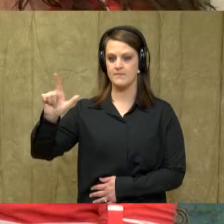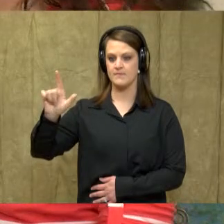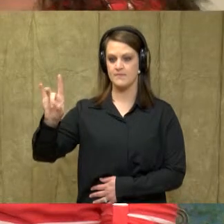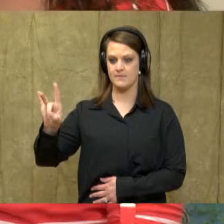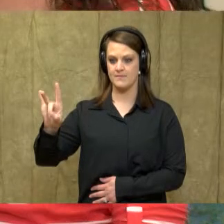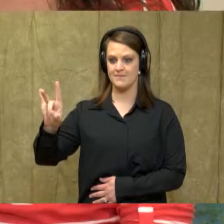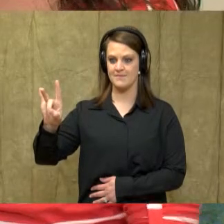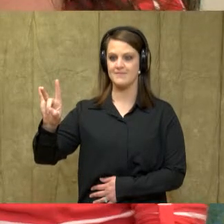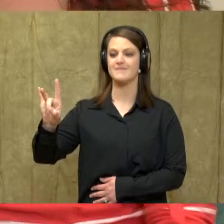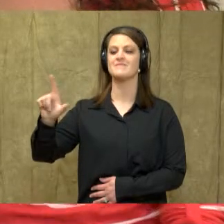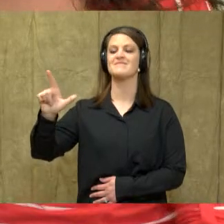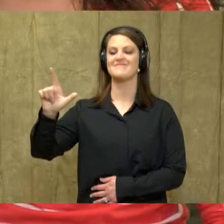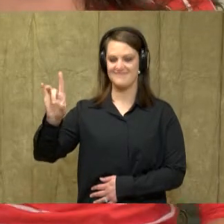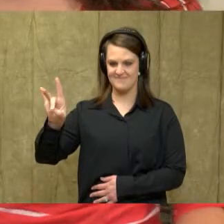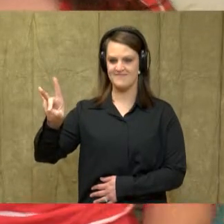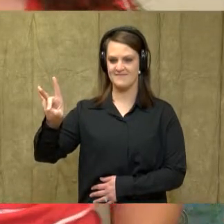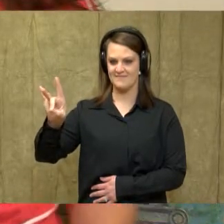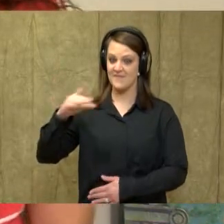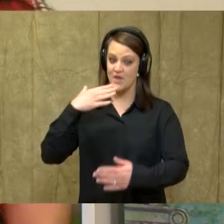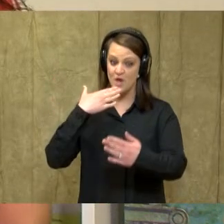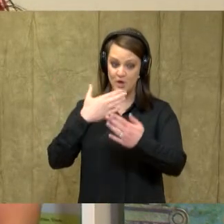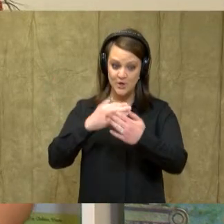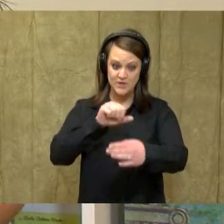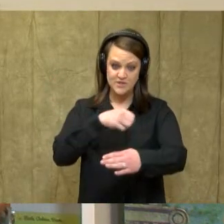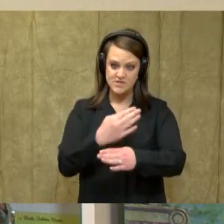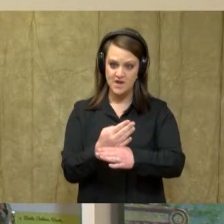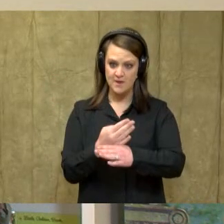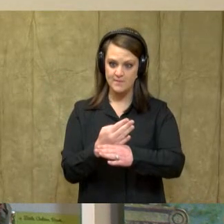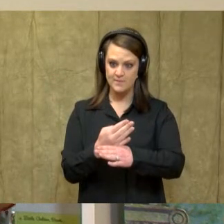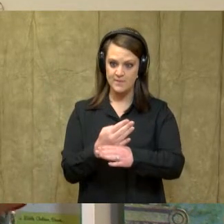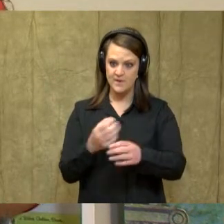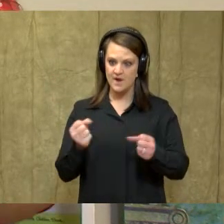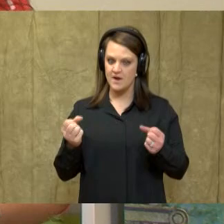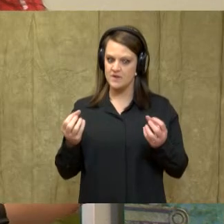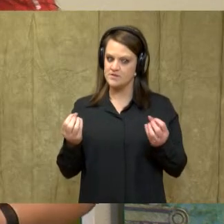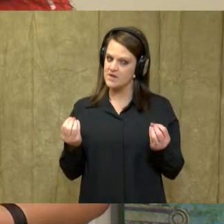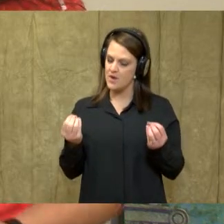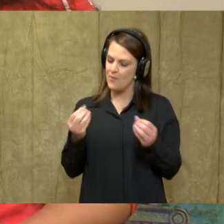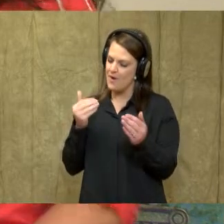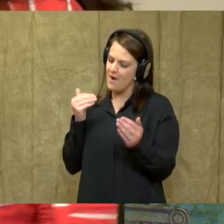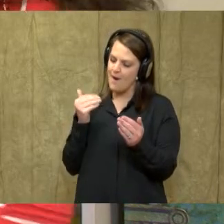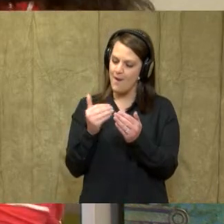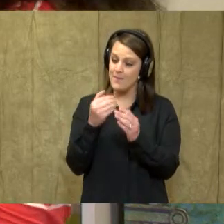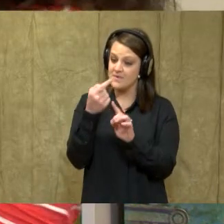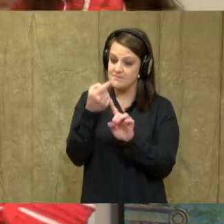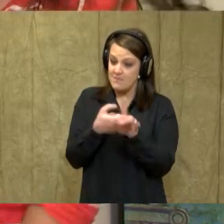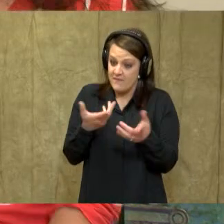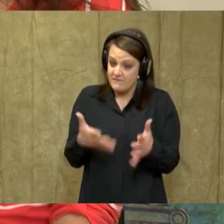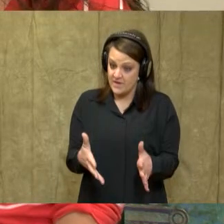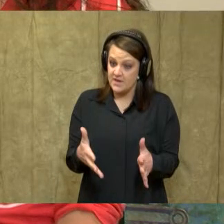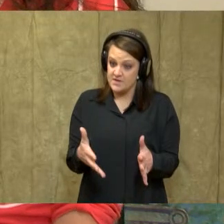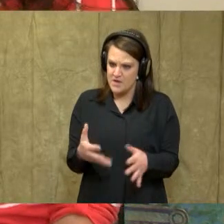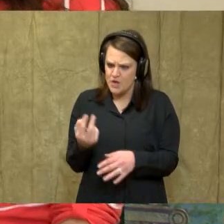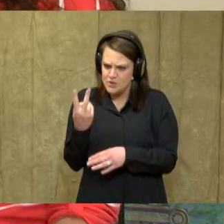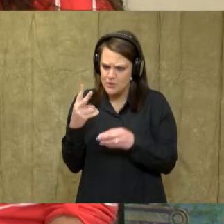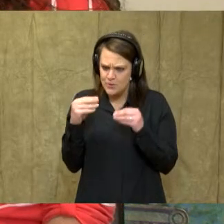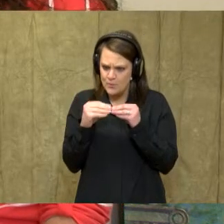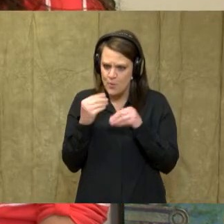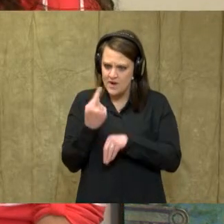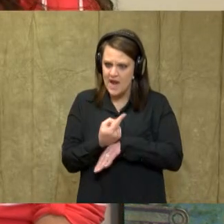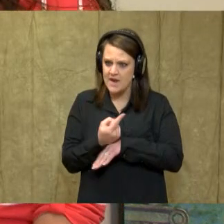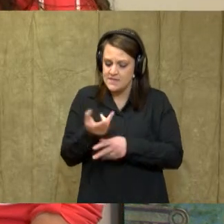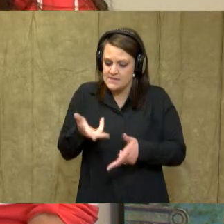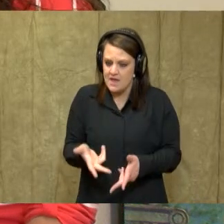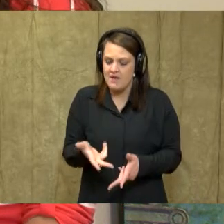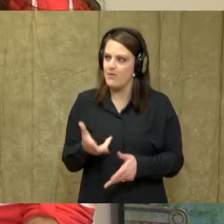27, 28. Good job. So we're almost to the end of the month. We only have 2 more days.